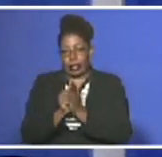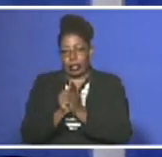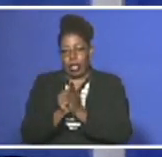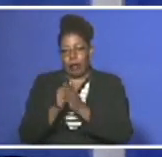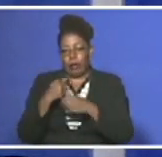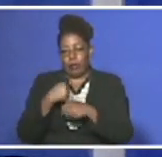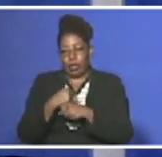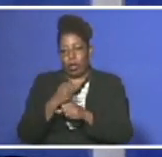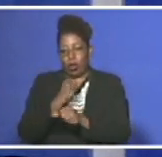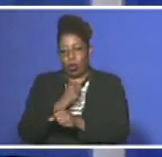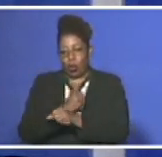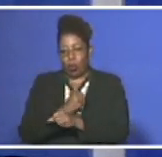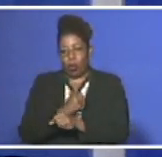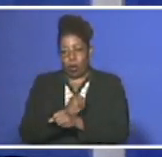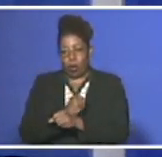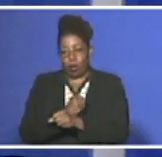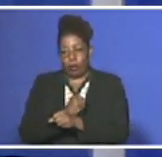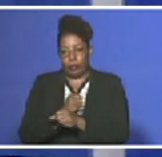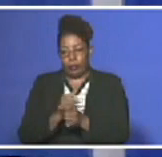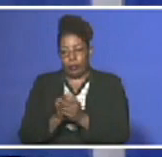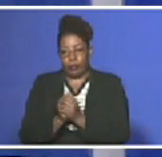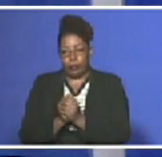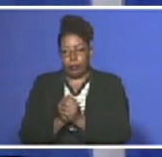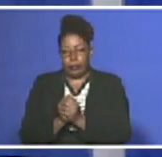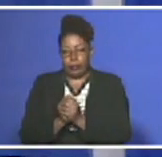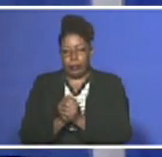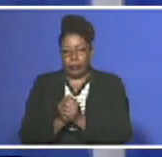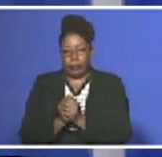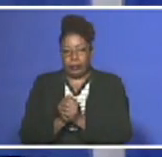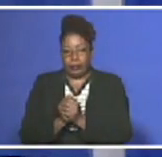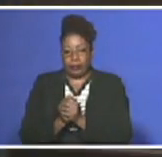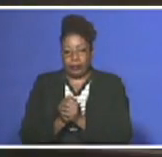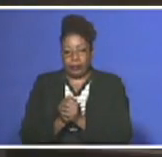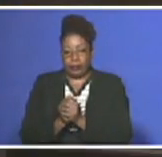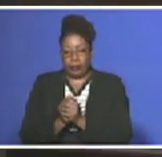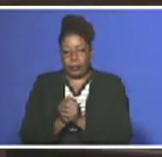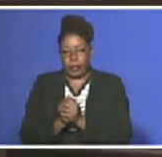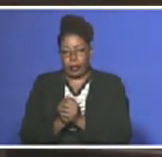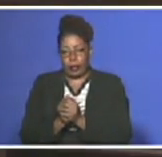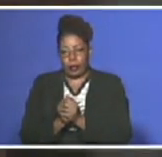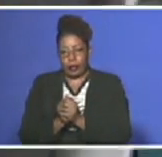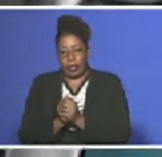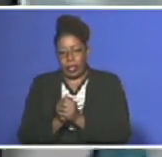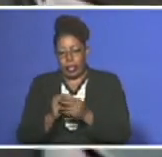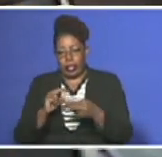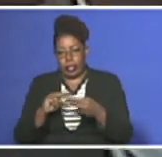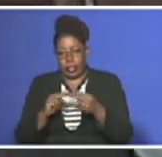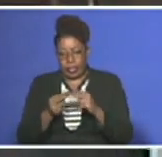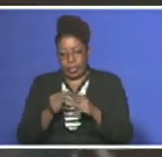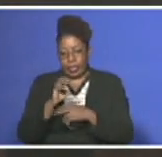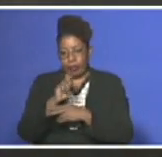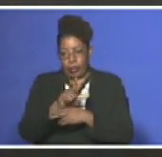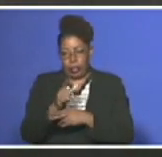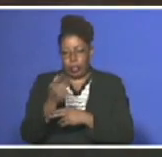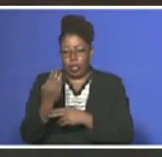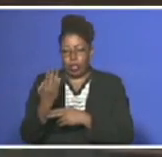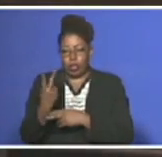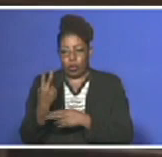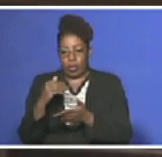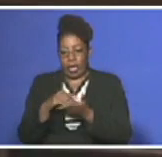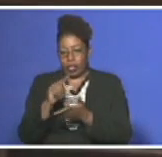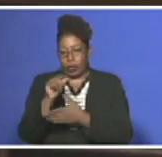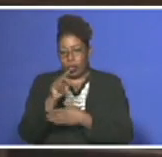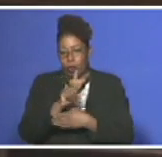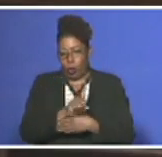for the country's debt management strategy. The Statistics Bill 2021. And the purpose of